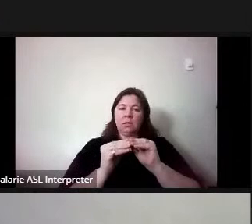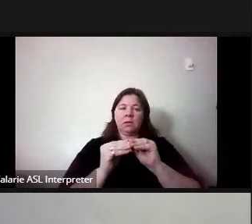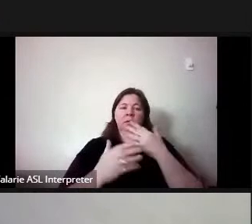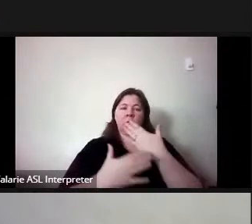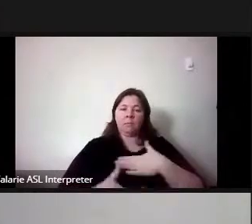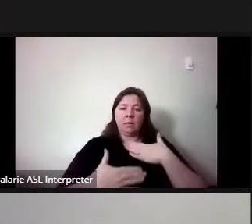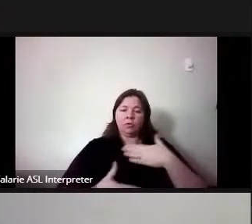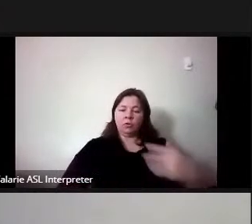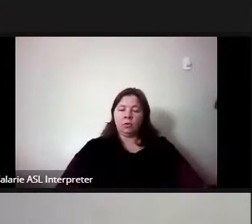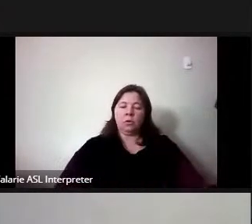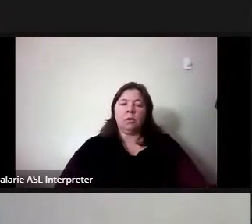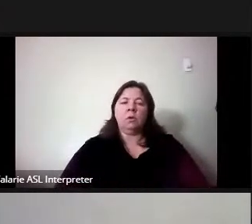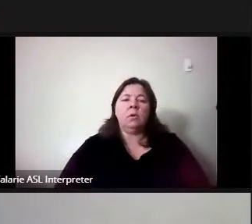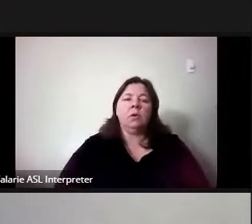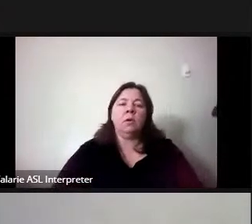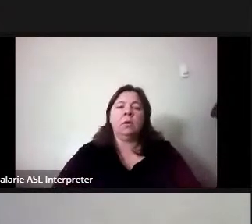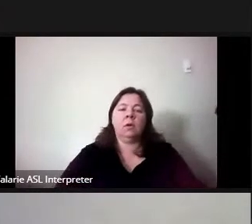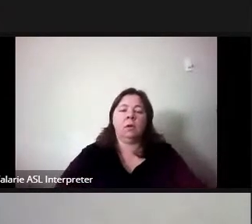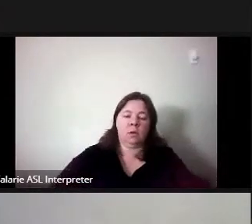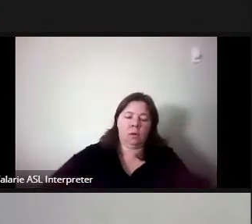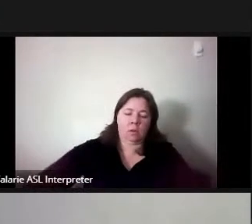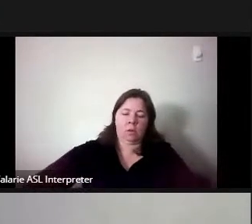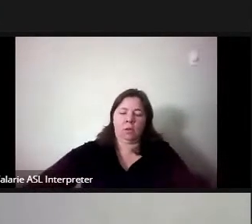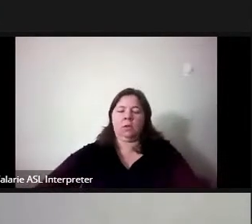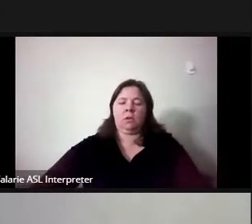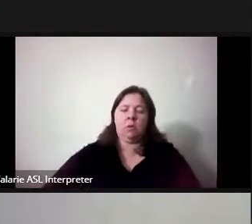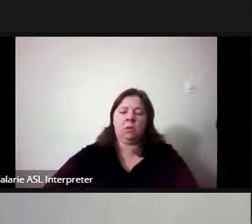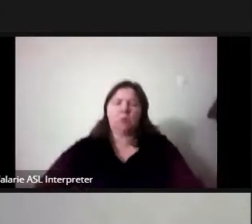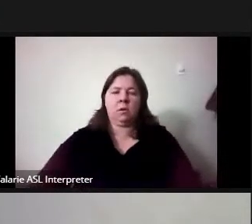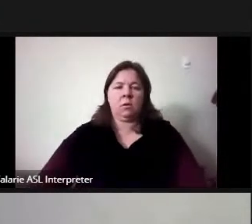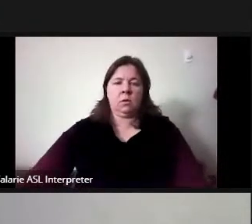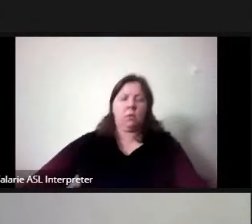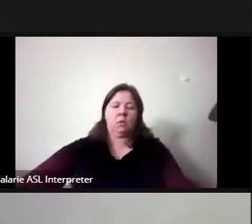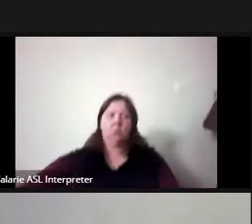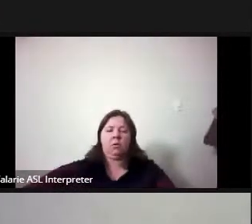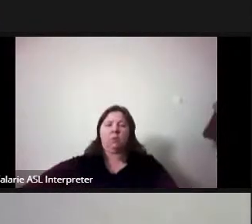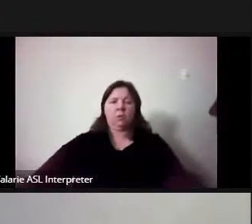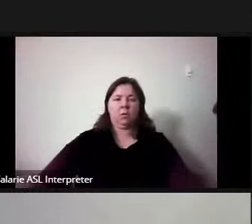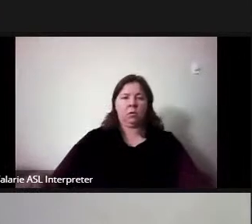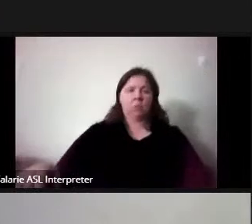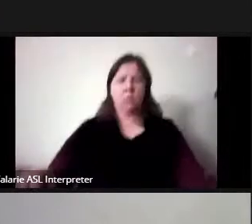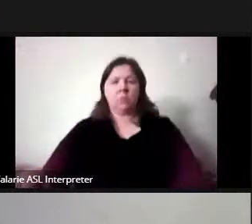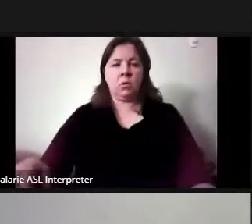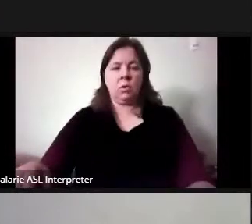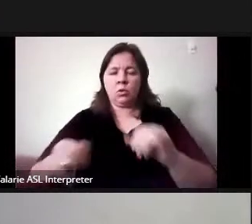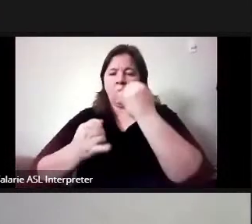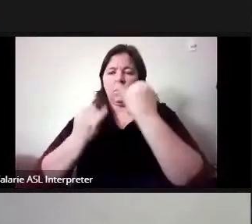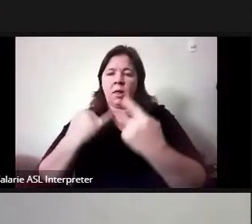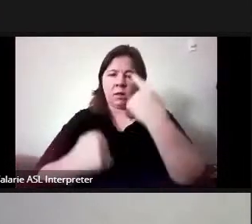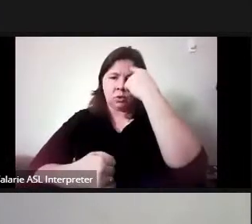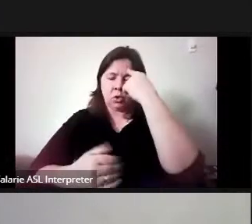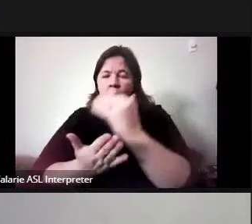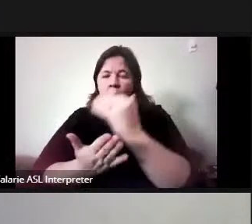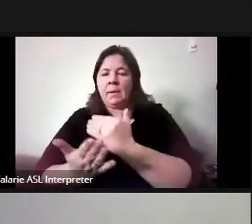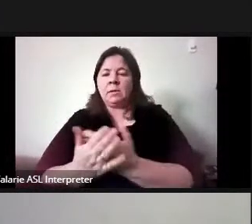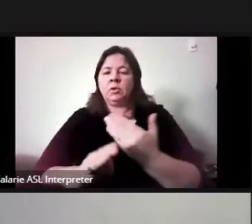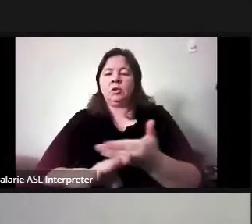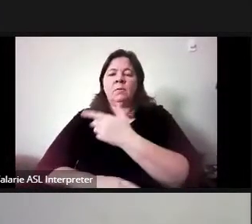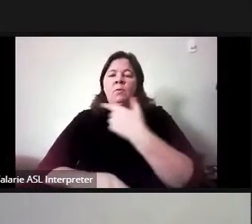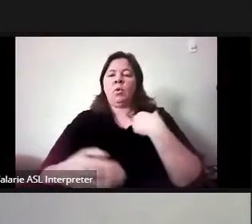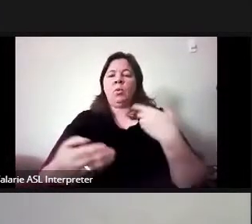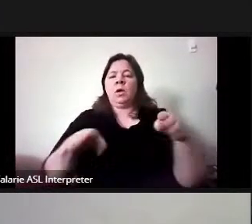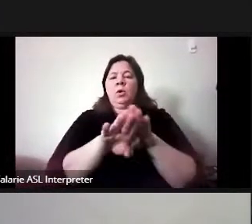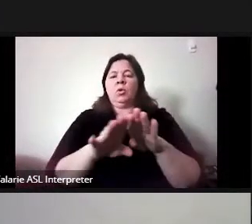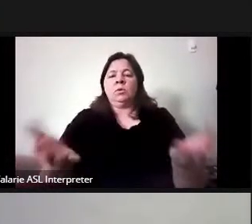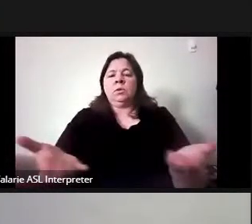pleasure. GURSMINDER, sorry, just while we have you, I just want your last thoughts and a last message before we close